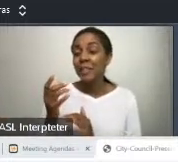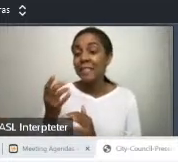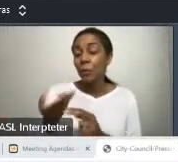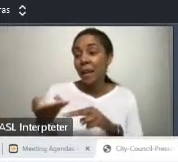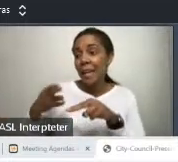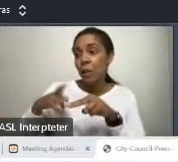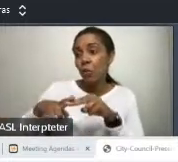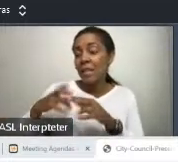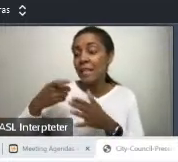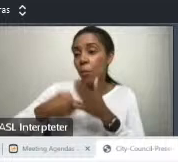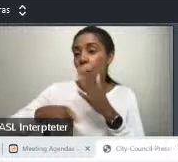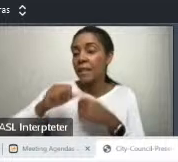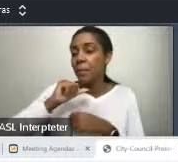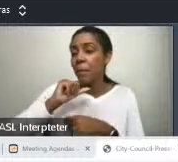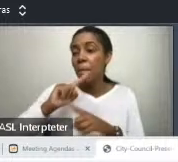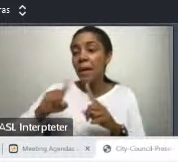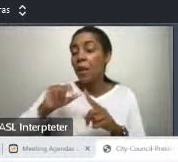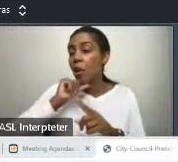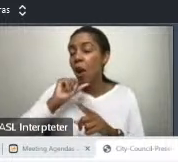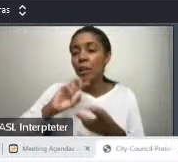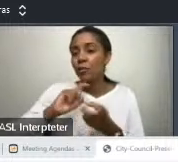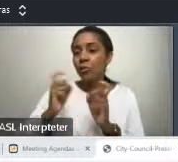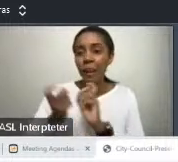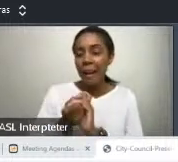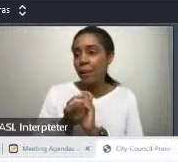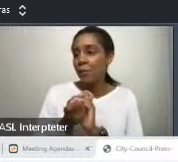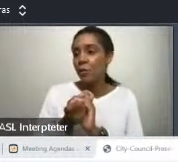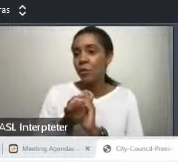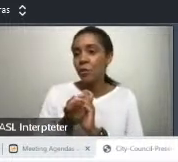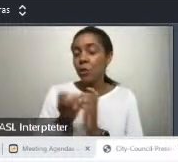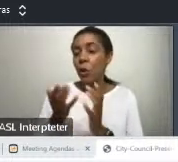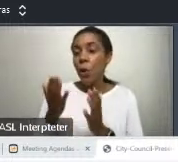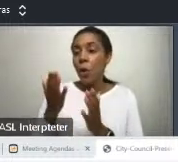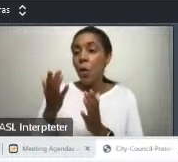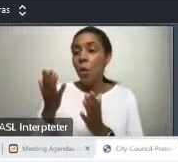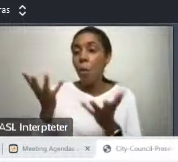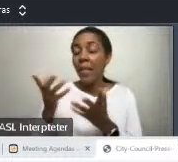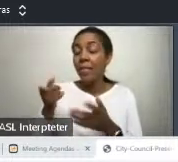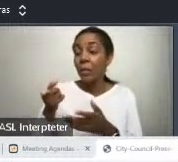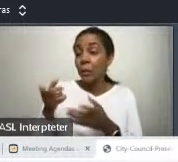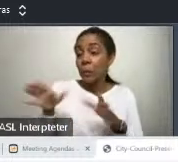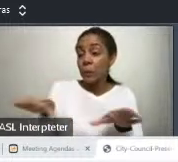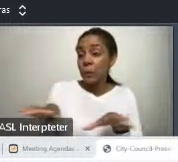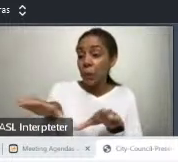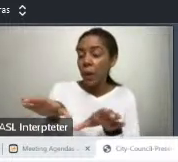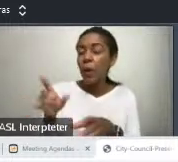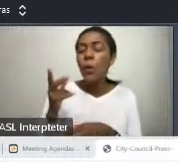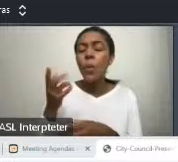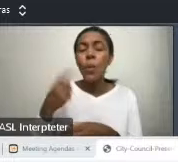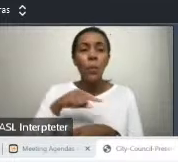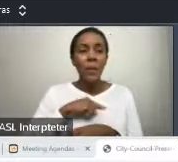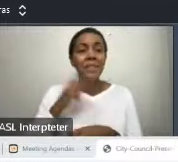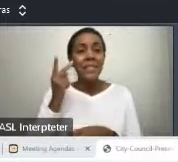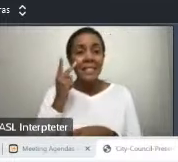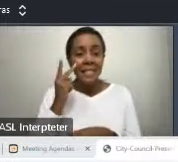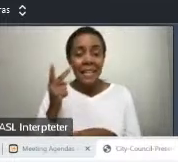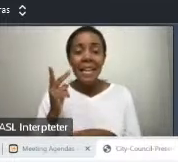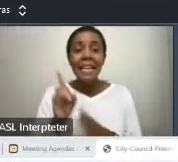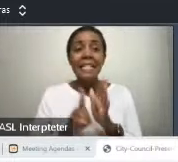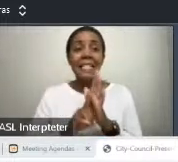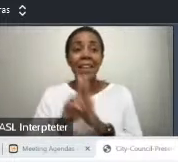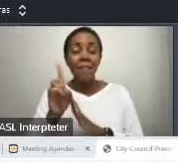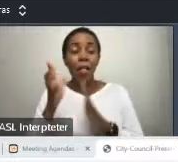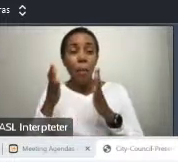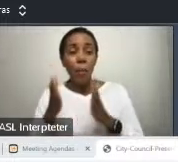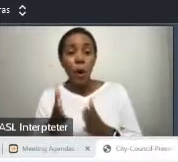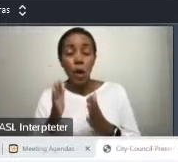not change the scale and scope of what they're doing for a benefit. Like we've seen that. Like we've seen developers come before this body